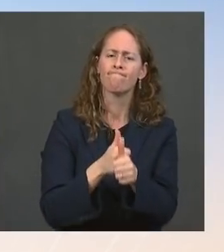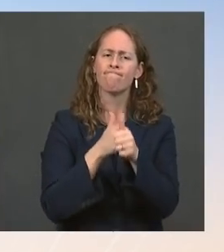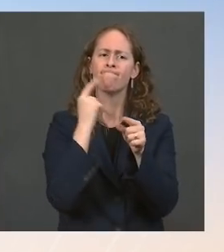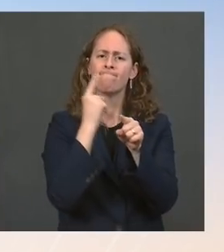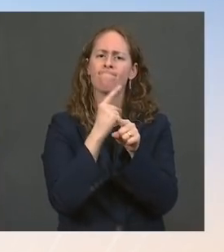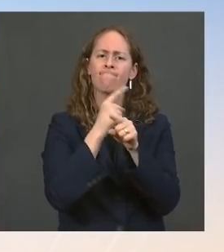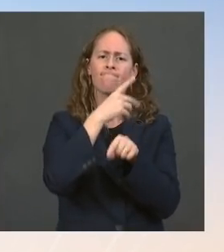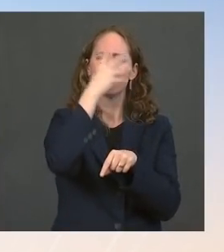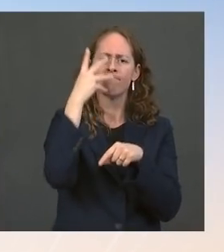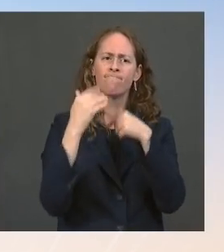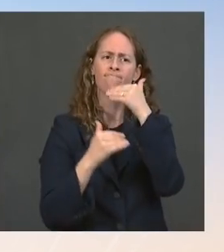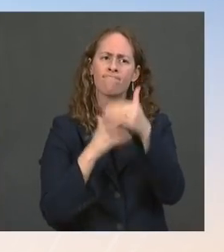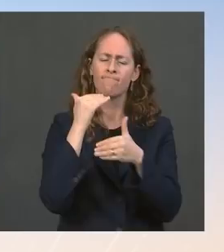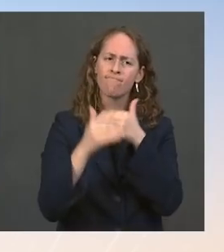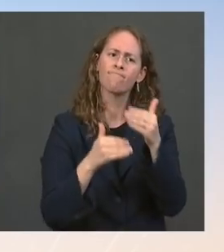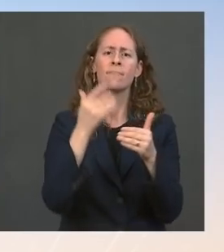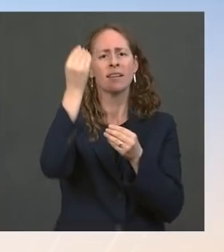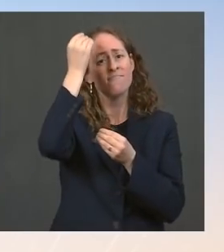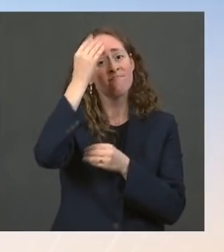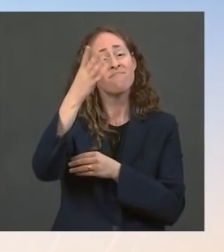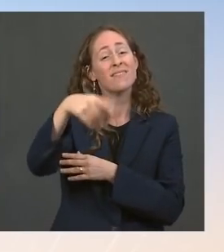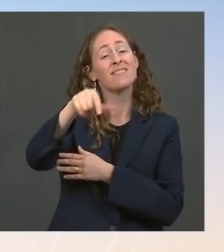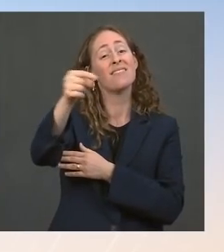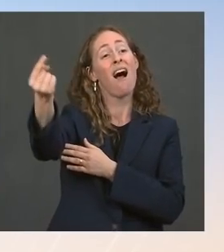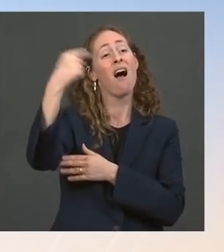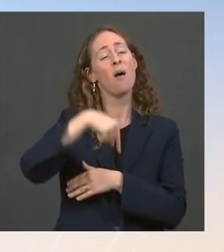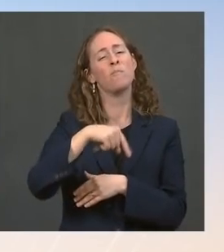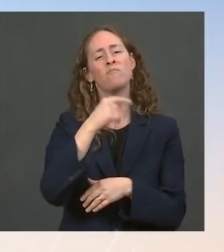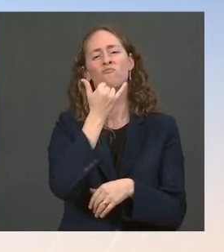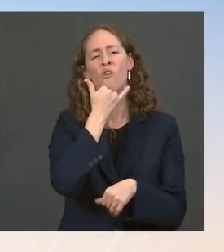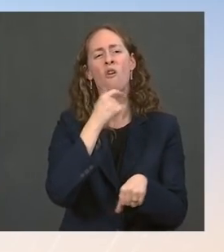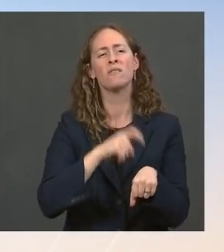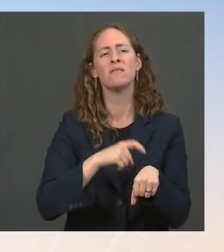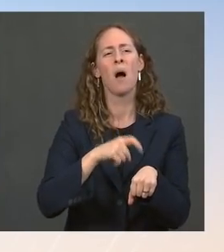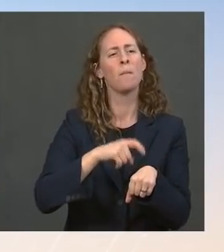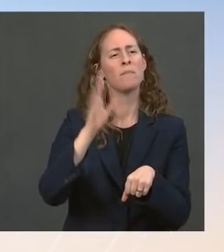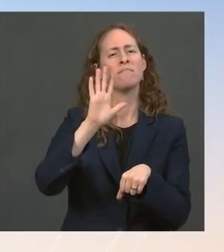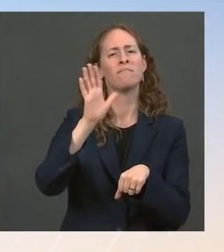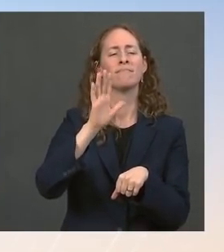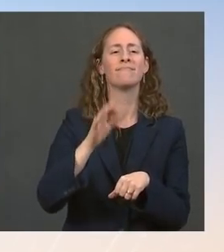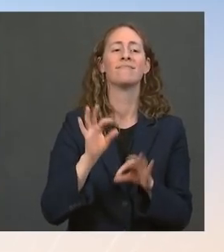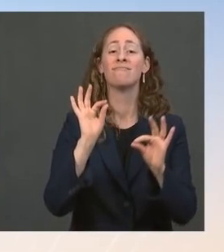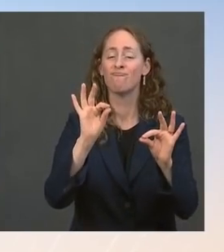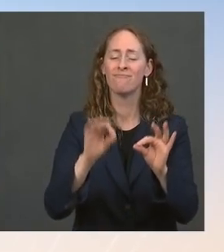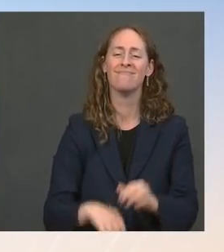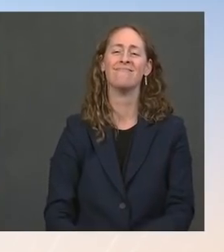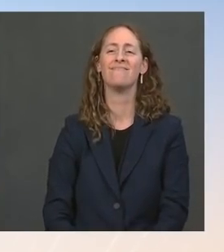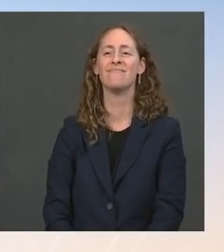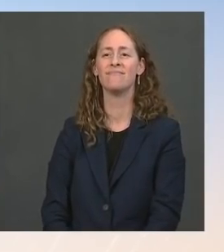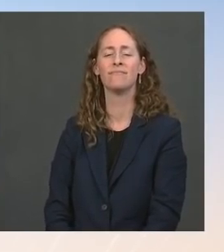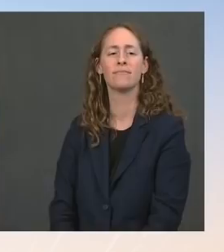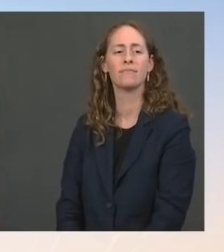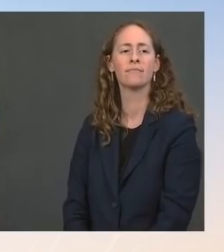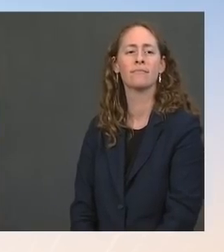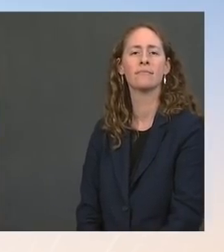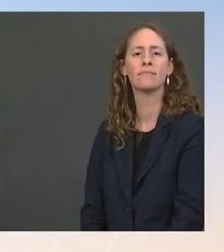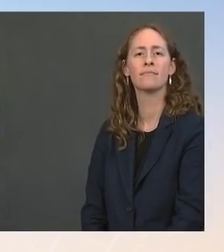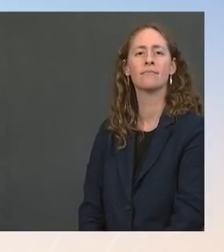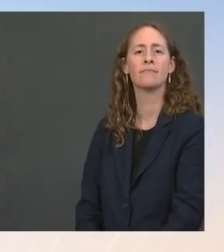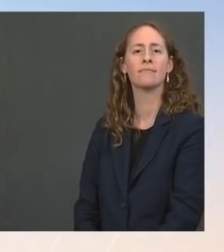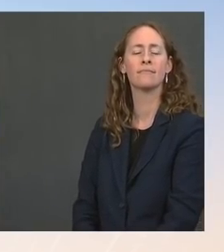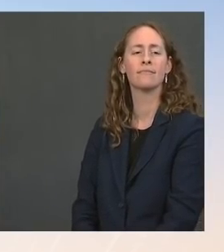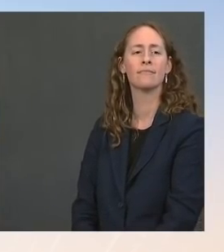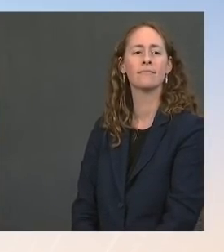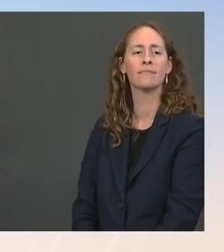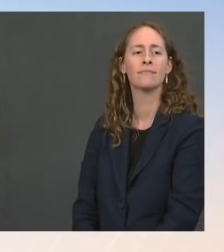that this is not the time to come, and they will be placed in removal proceedings. Go ahead. Hi, Jen. Yesterday,